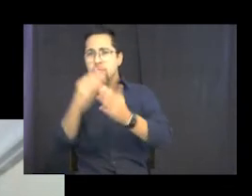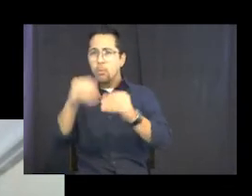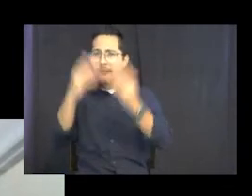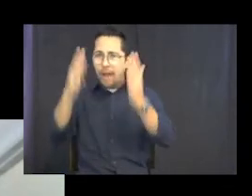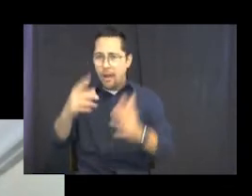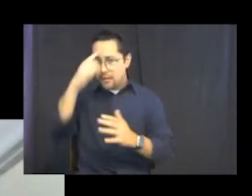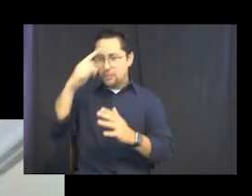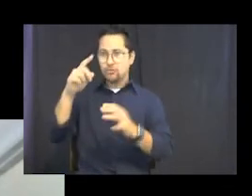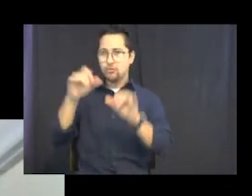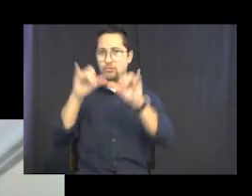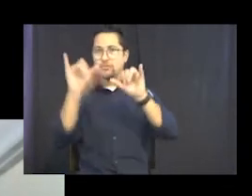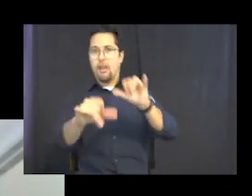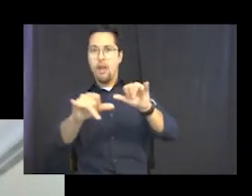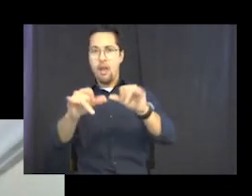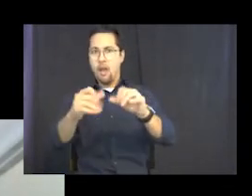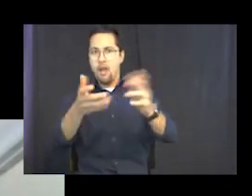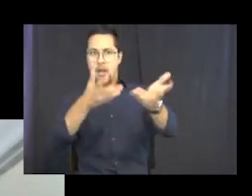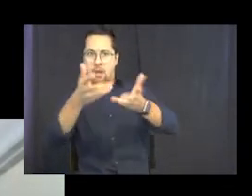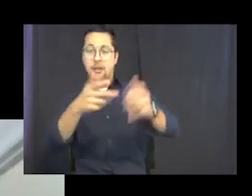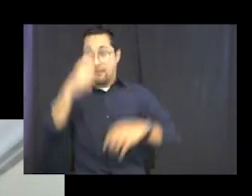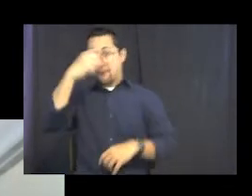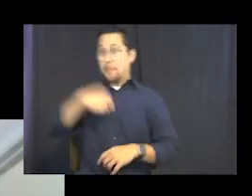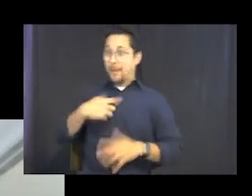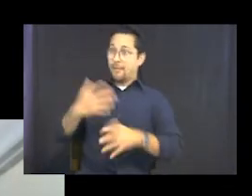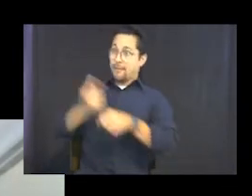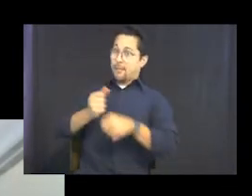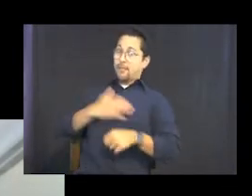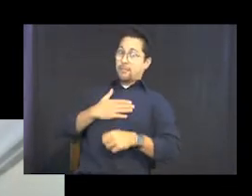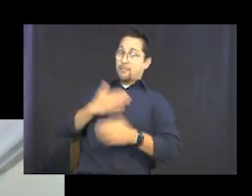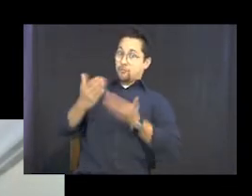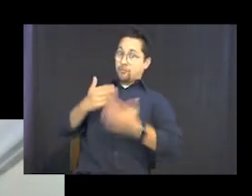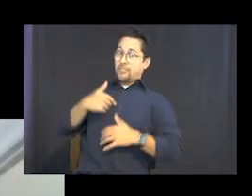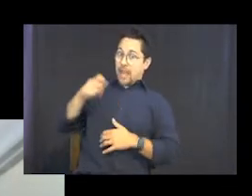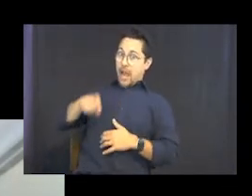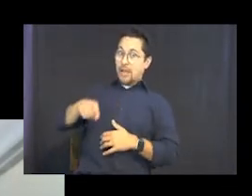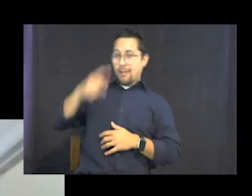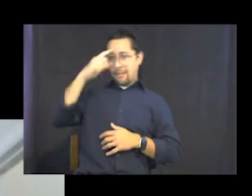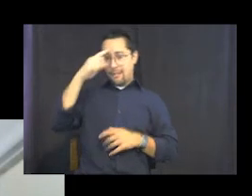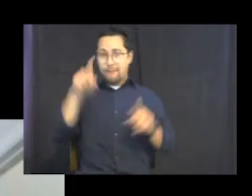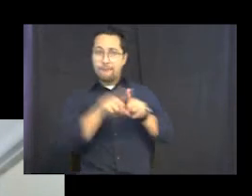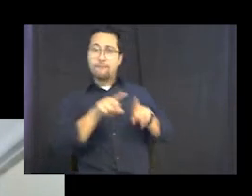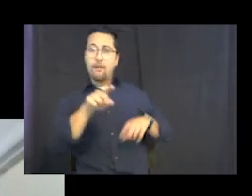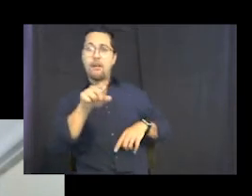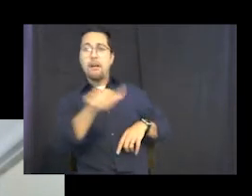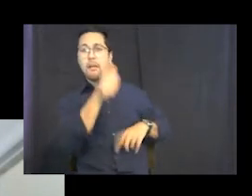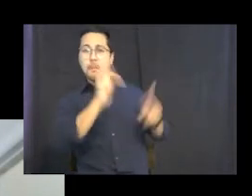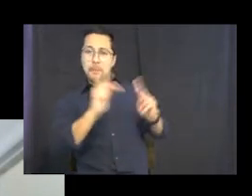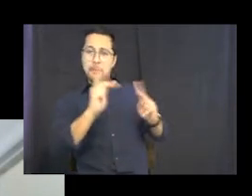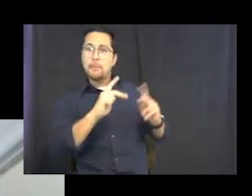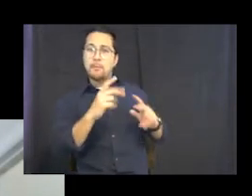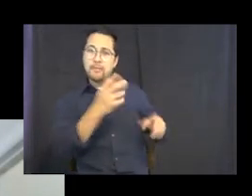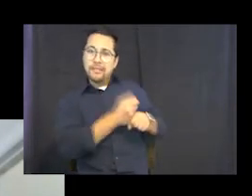for me to get the care that I need and for other people with disabilities to get the care that they need.